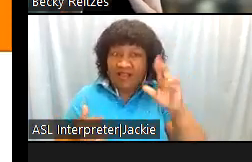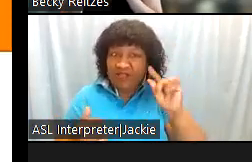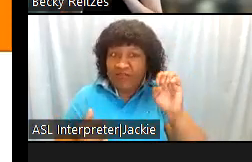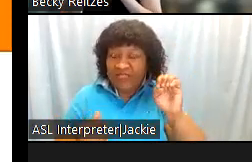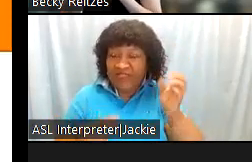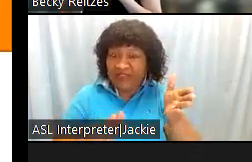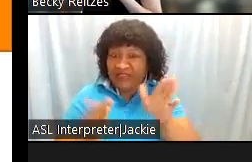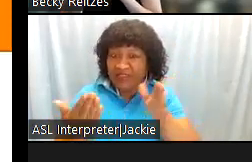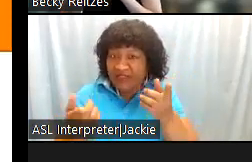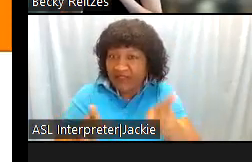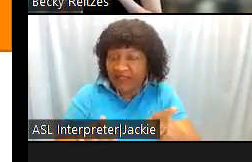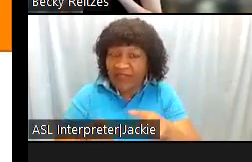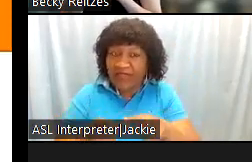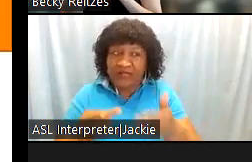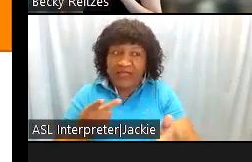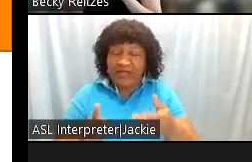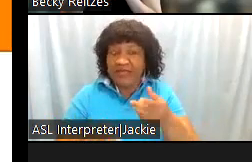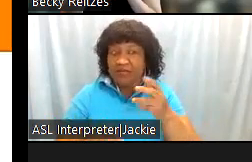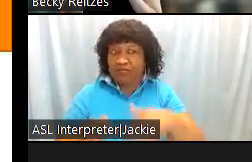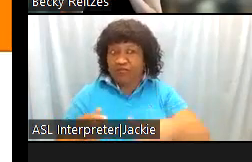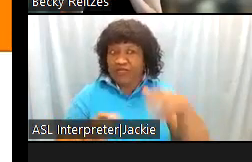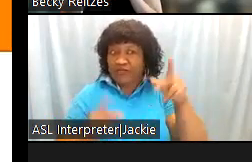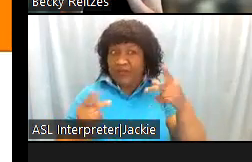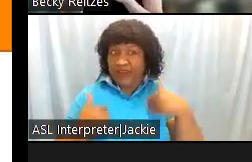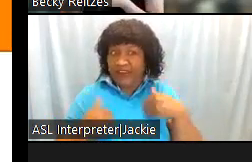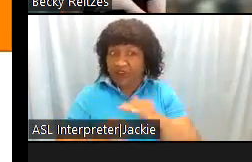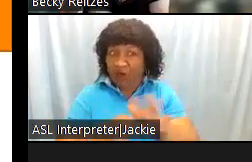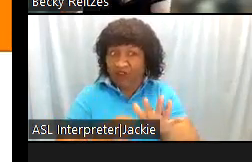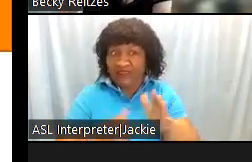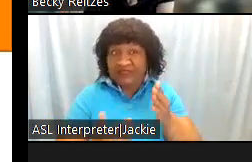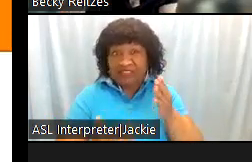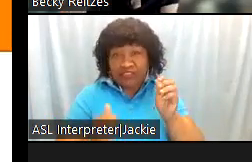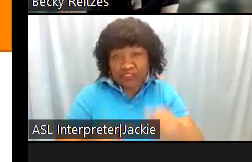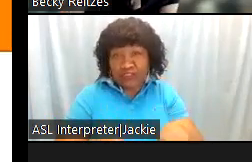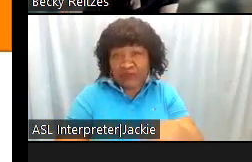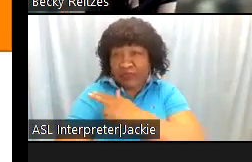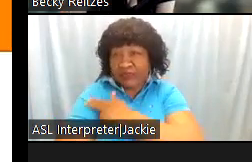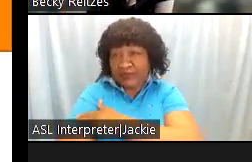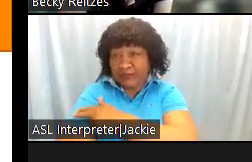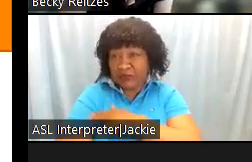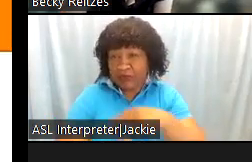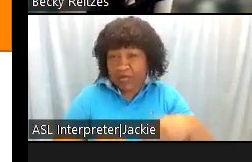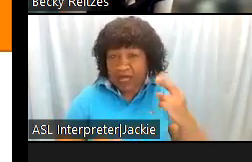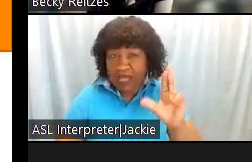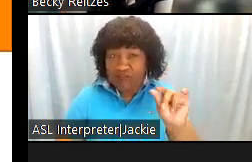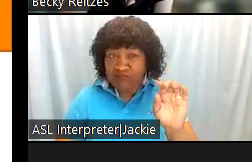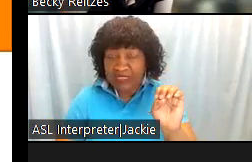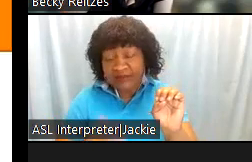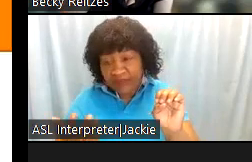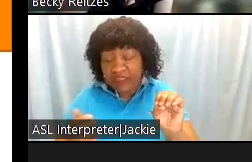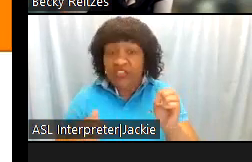and hospitalization of pregnant folks if they get COVID. So questions at all around